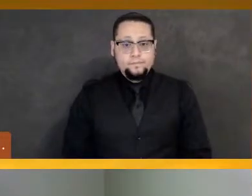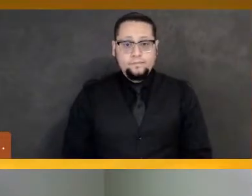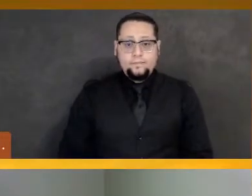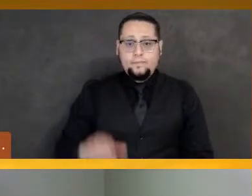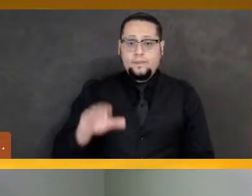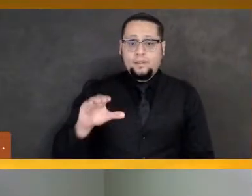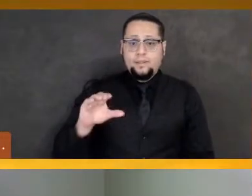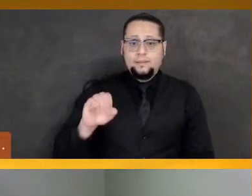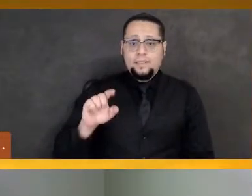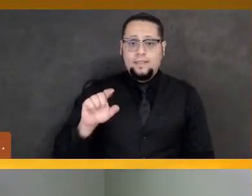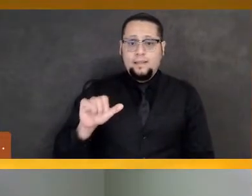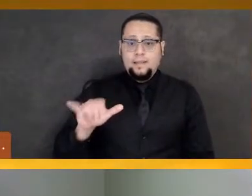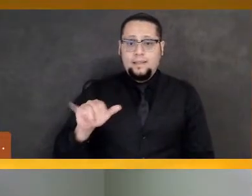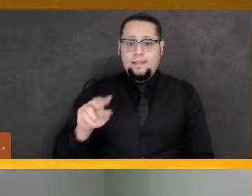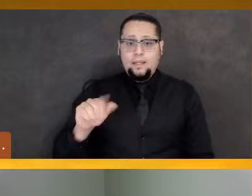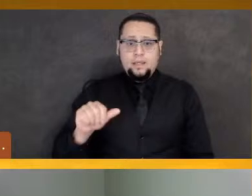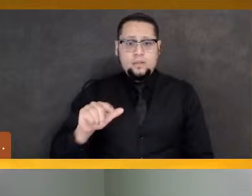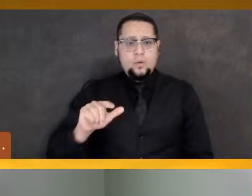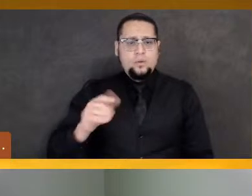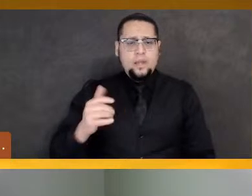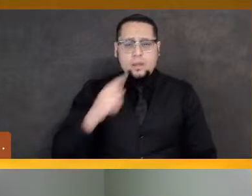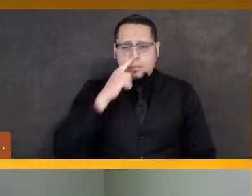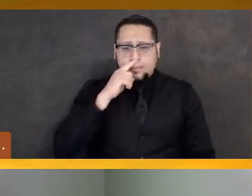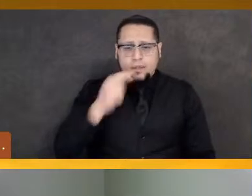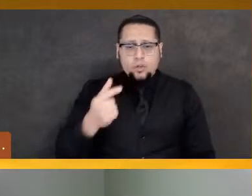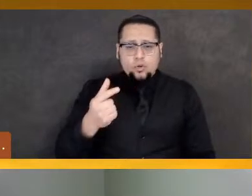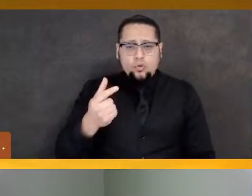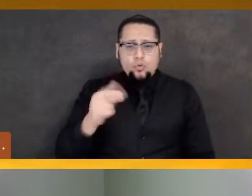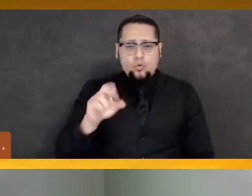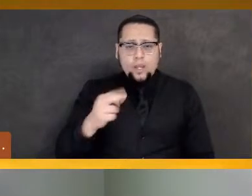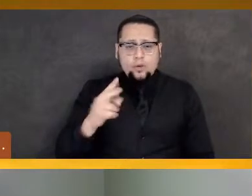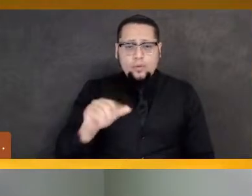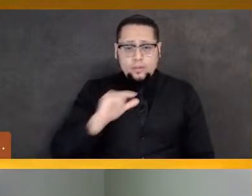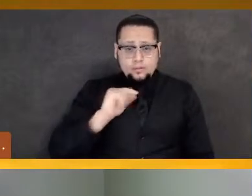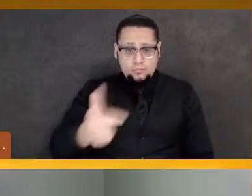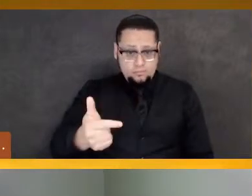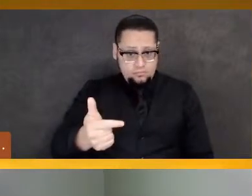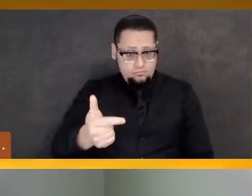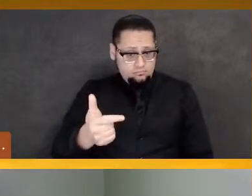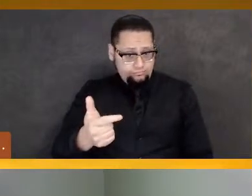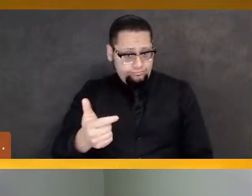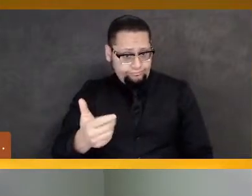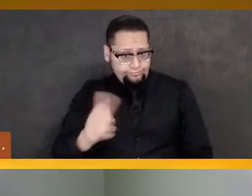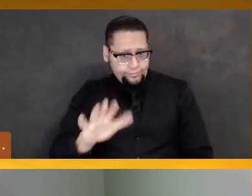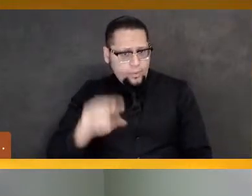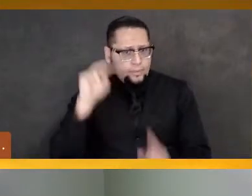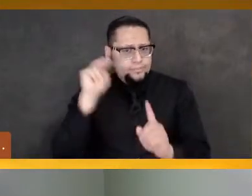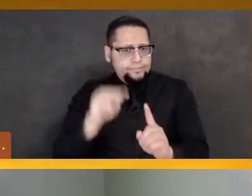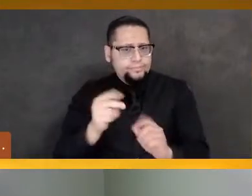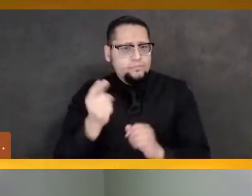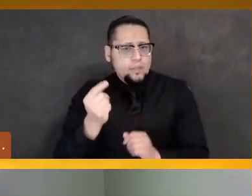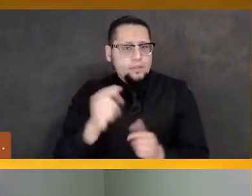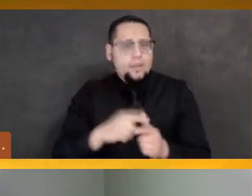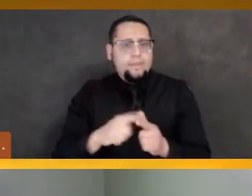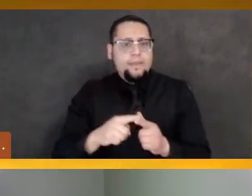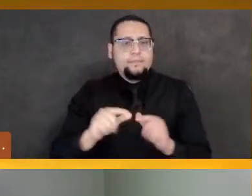I would like to turn it over to Gregory to see if he has anything to speak on this, and then our academic